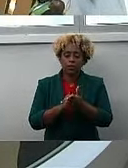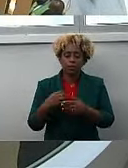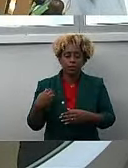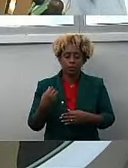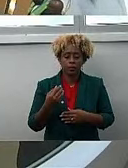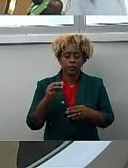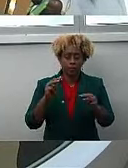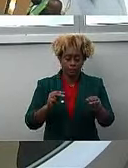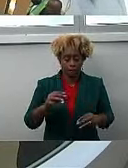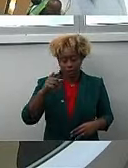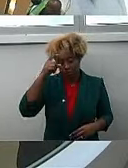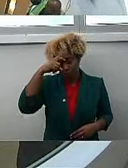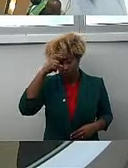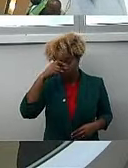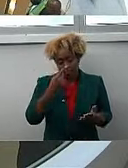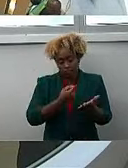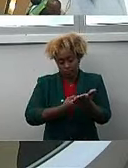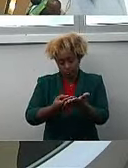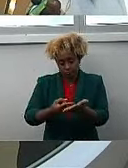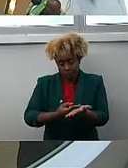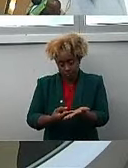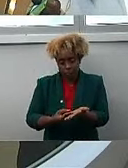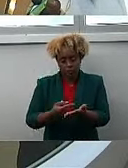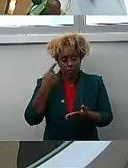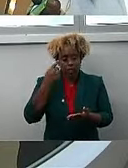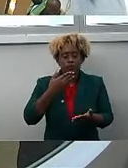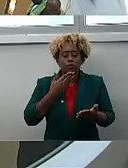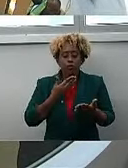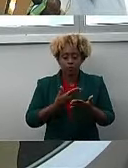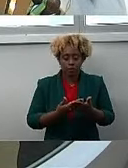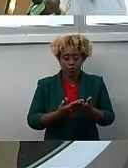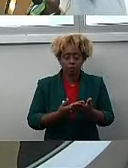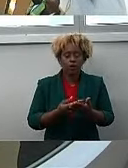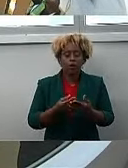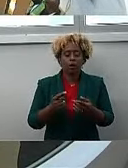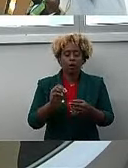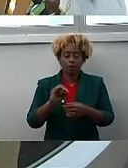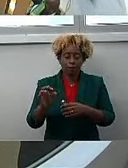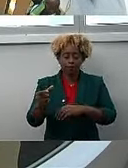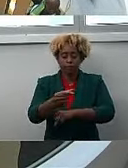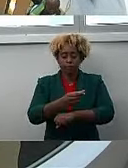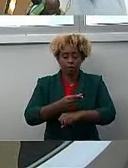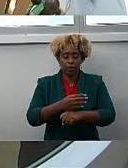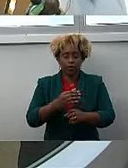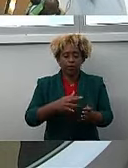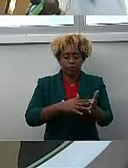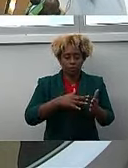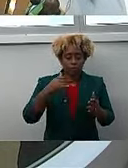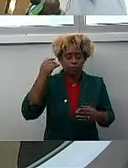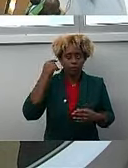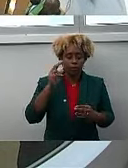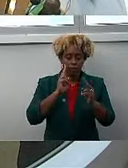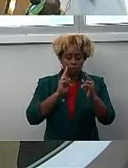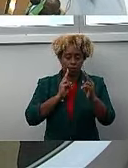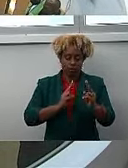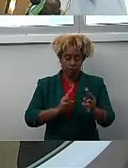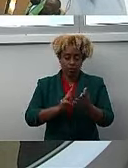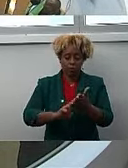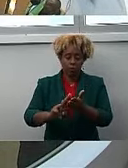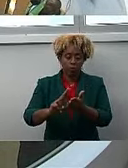deliberate for the good of this country and for the glory of thy holy name.